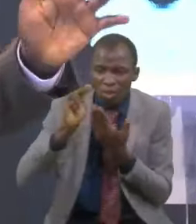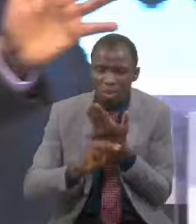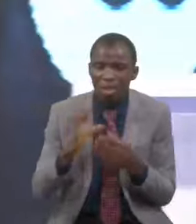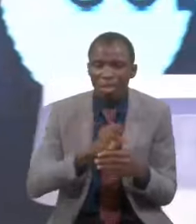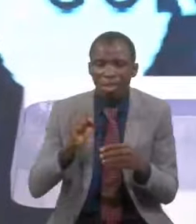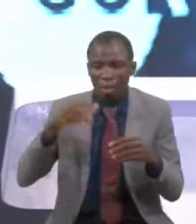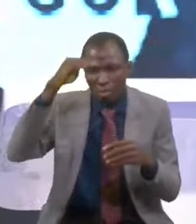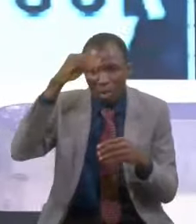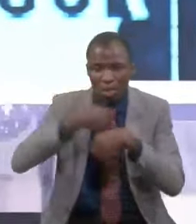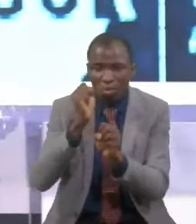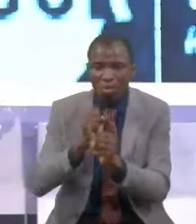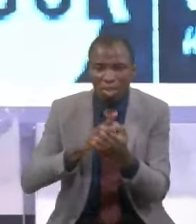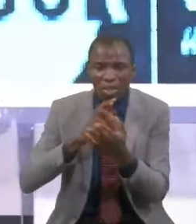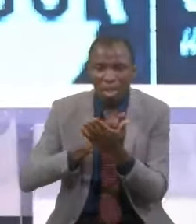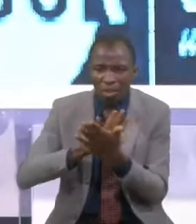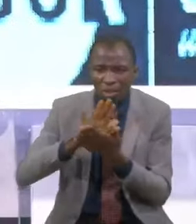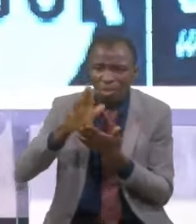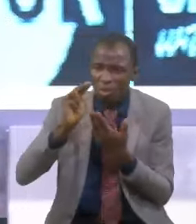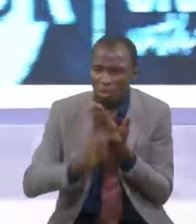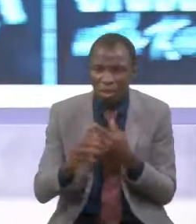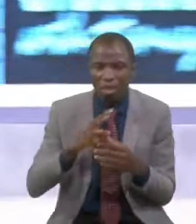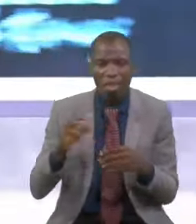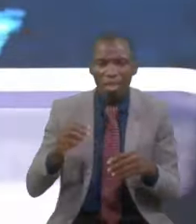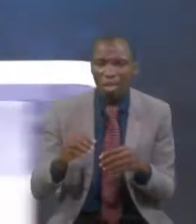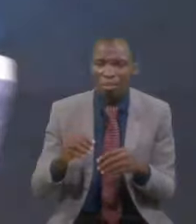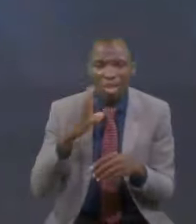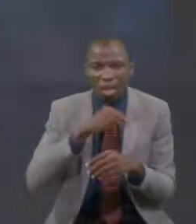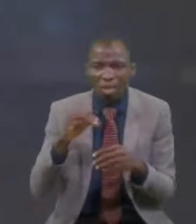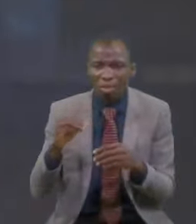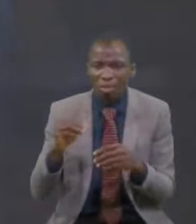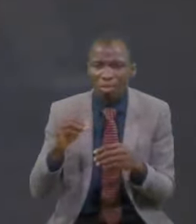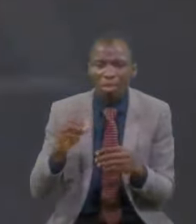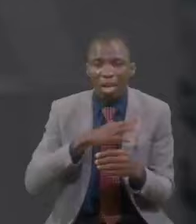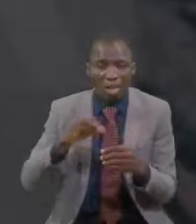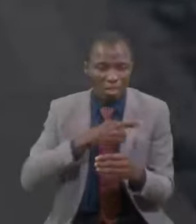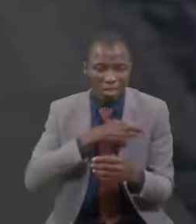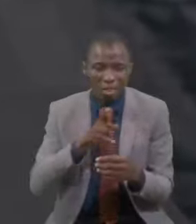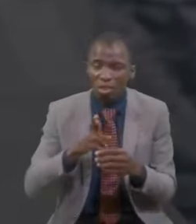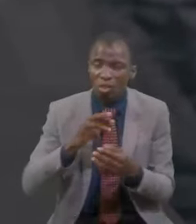righteousness, traditional righteousness, religious